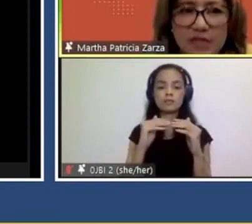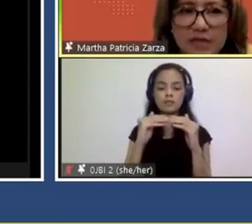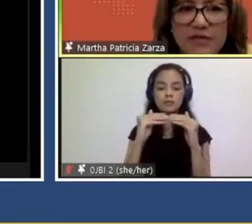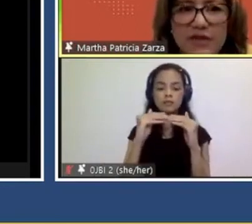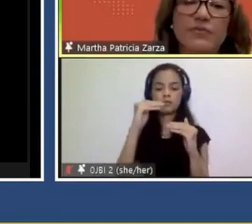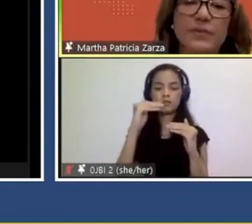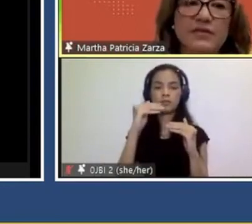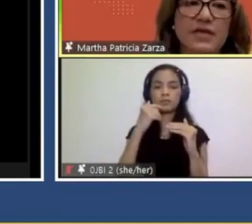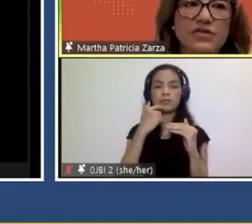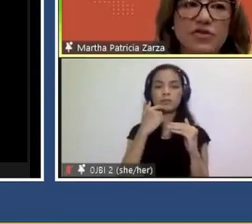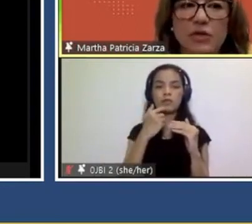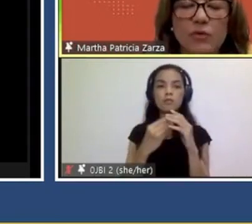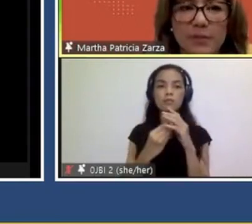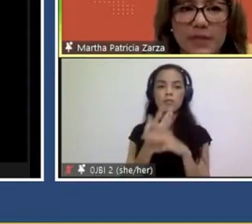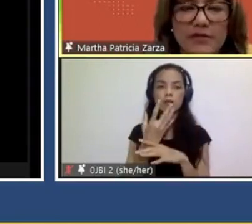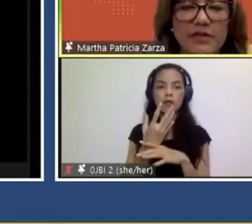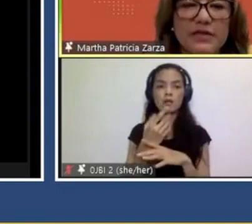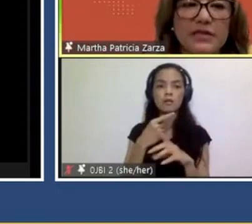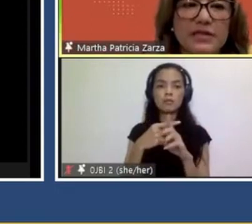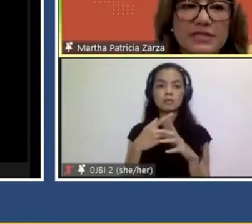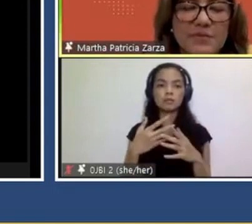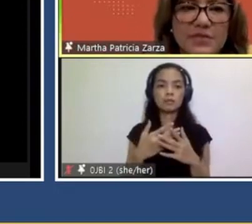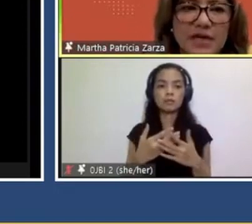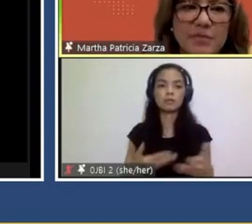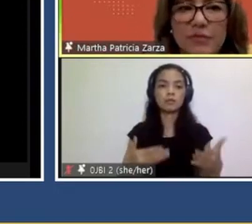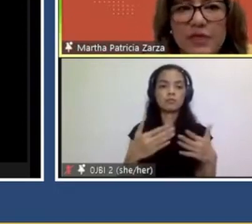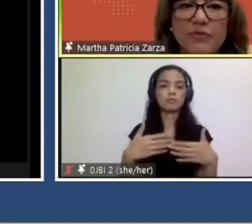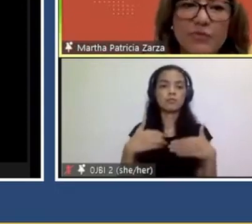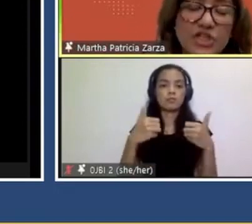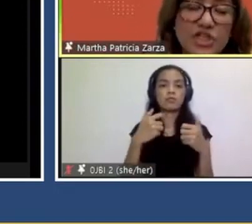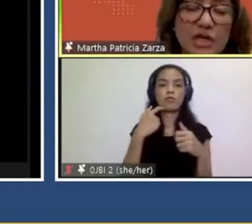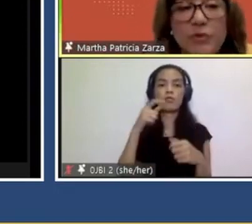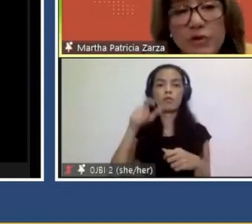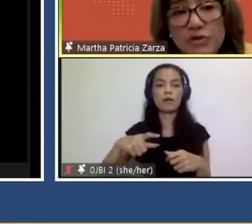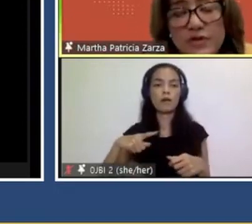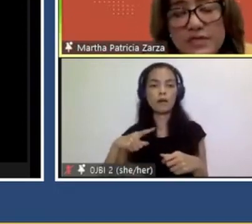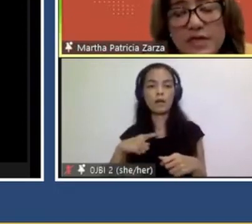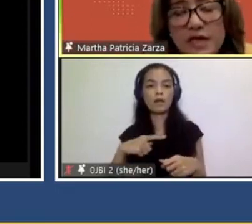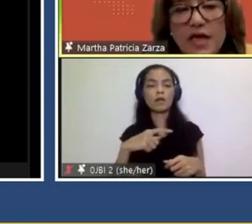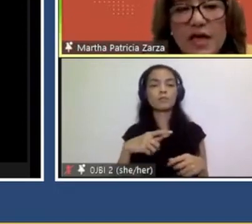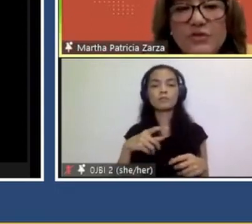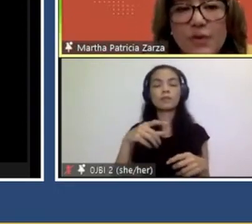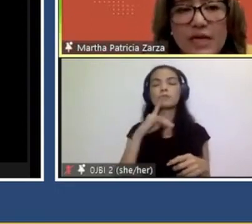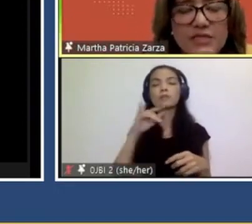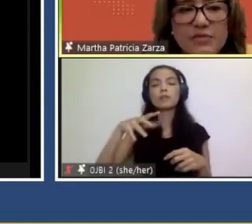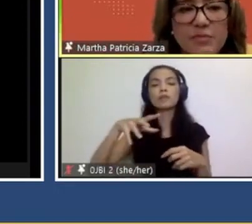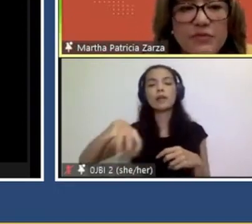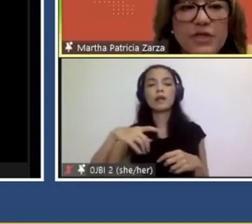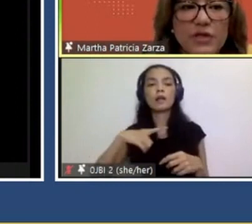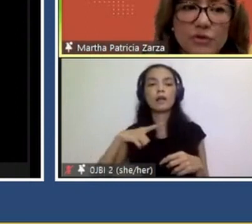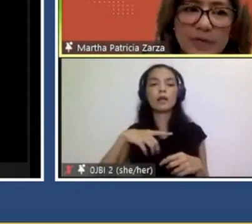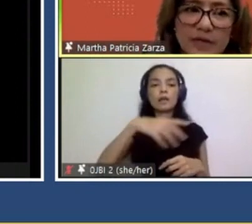in sustainable development and social well-being. These gaps are between rich and poor countries, as well